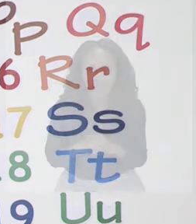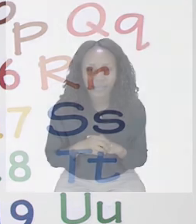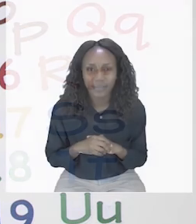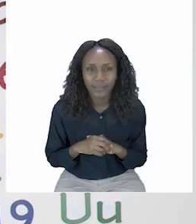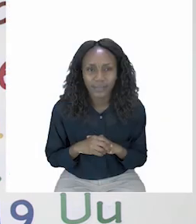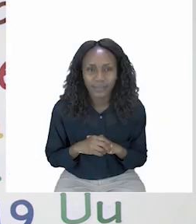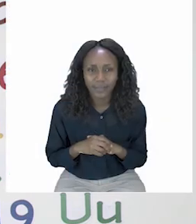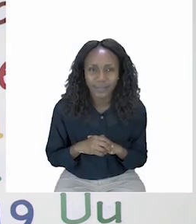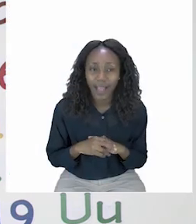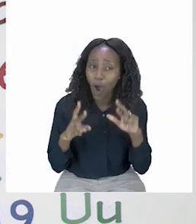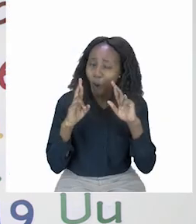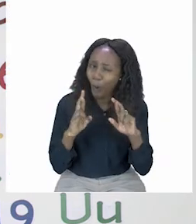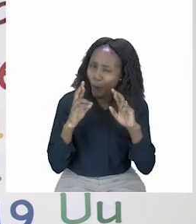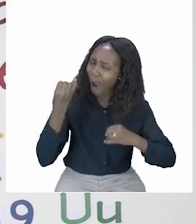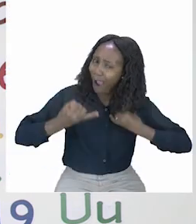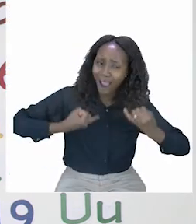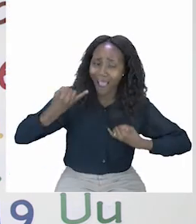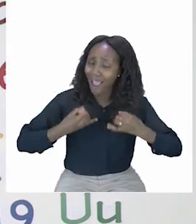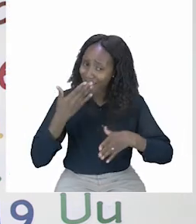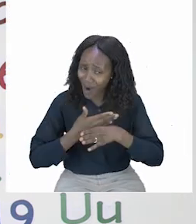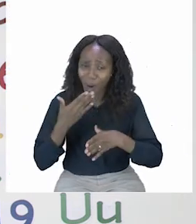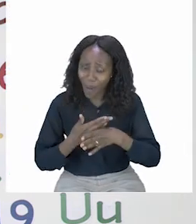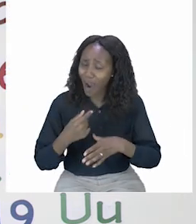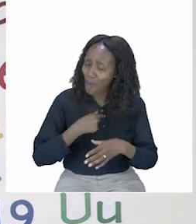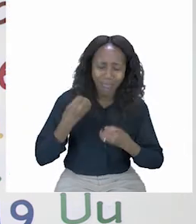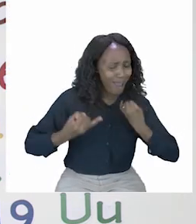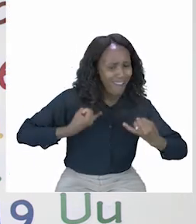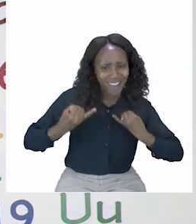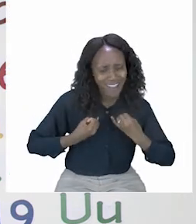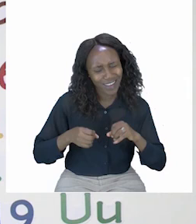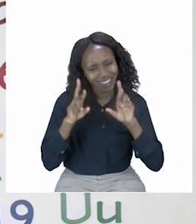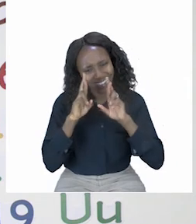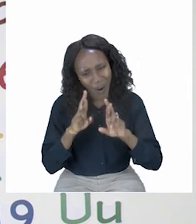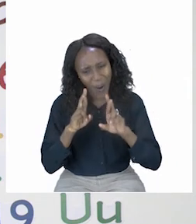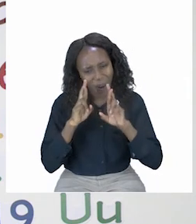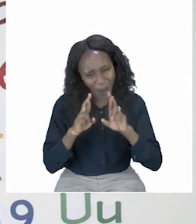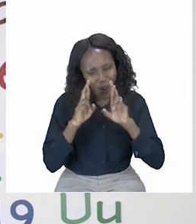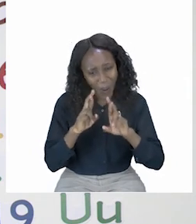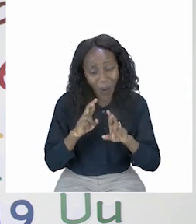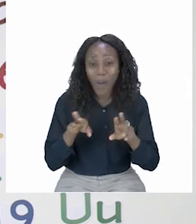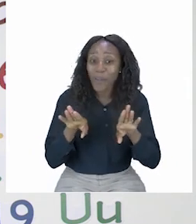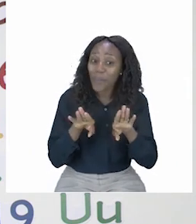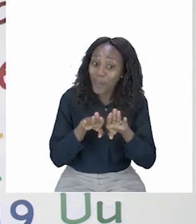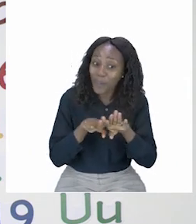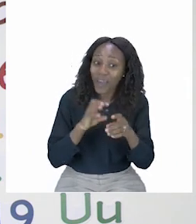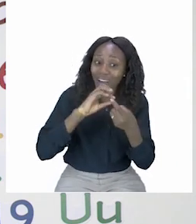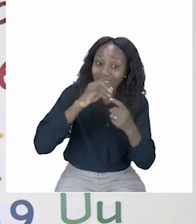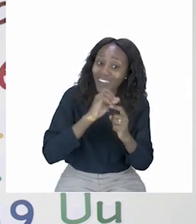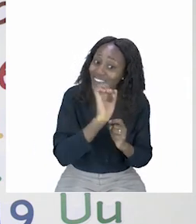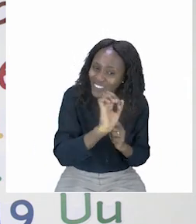I hope you really enjoyed that exercise. I did. And I hope that you are going to make your counters. Remember, you can